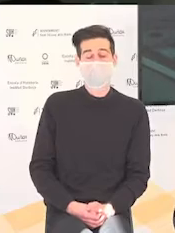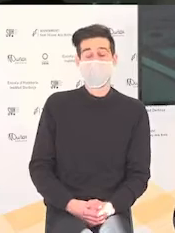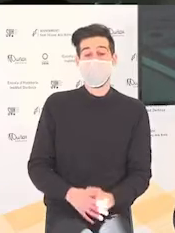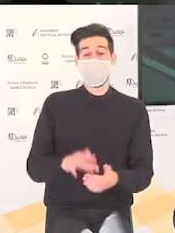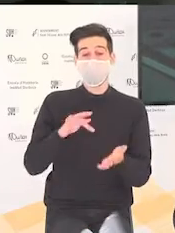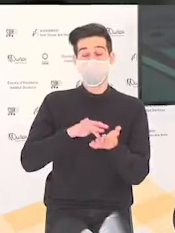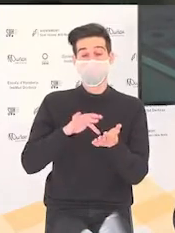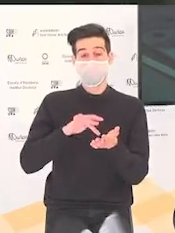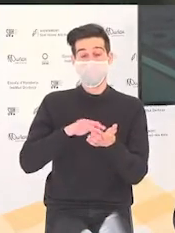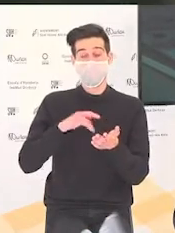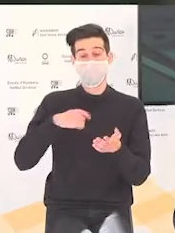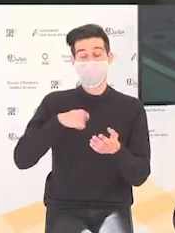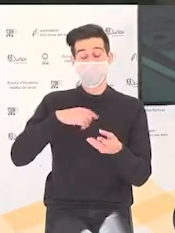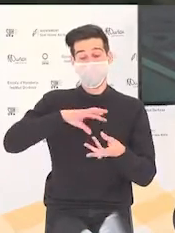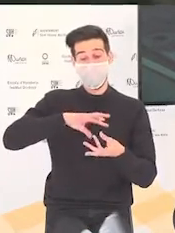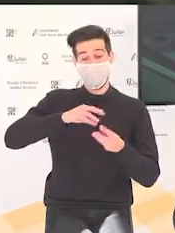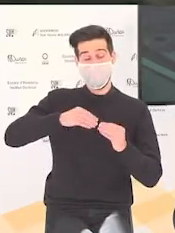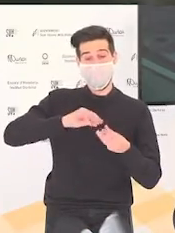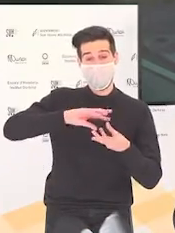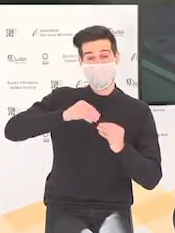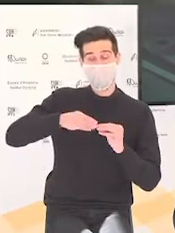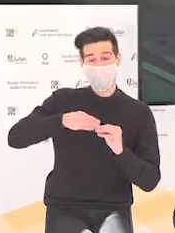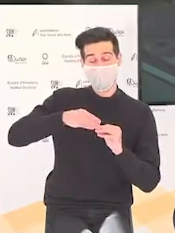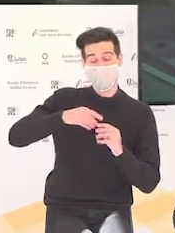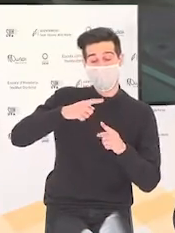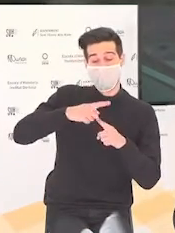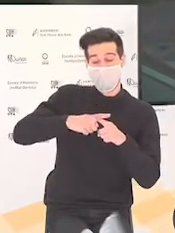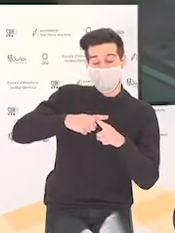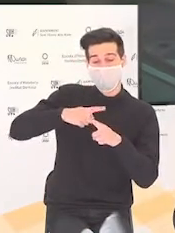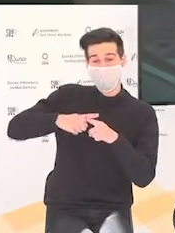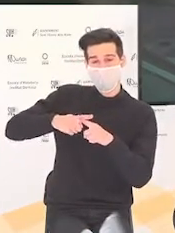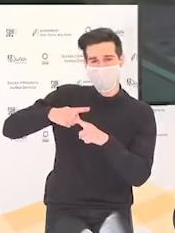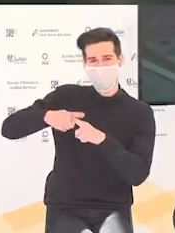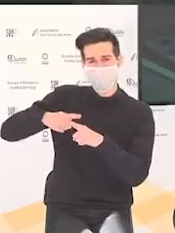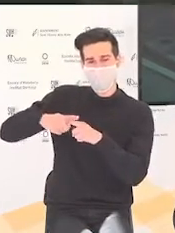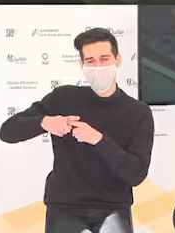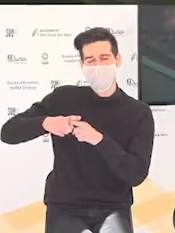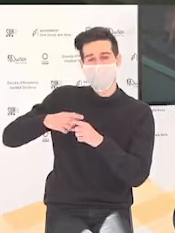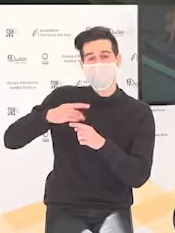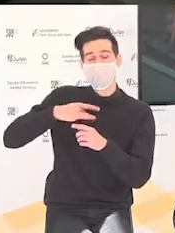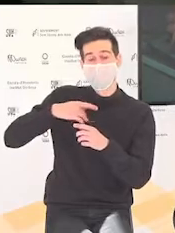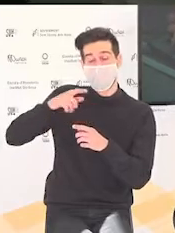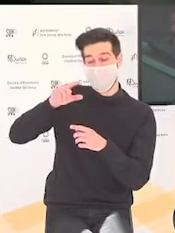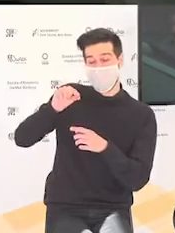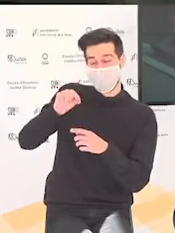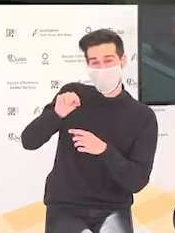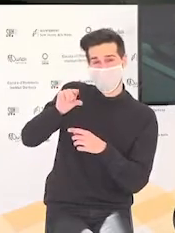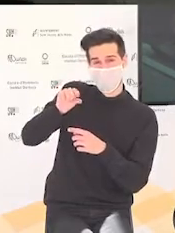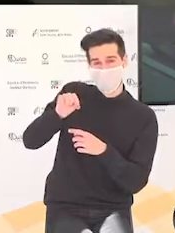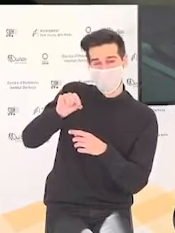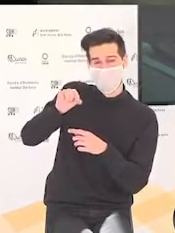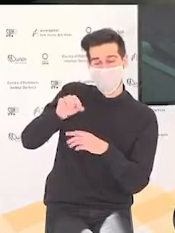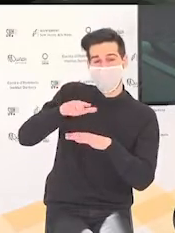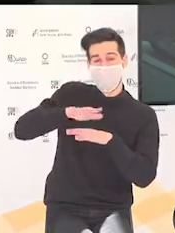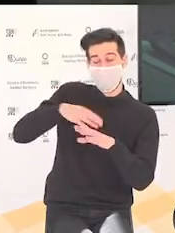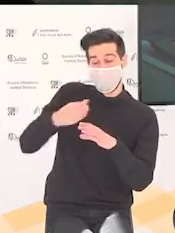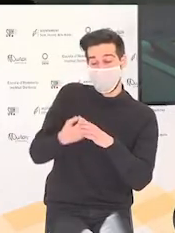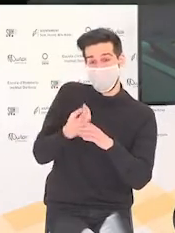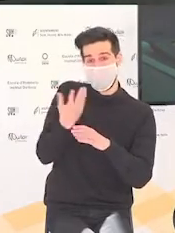aplicando o utilizando la manga, voy a ir pinzando con el dedo para evitar que me salga por encima del límite.